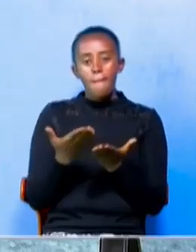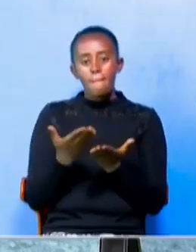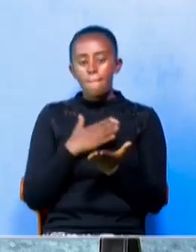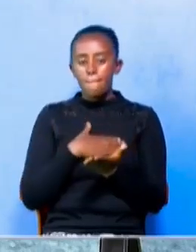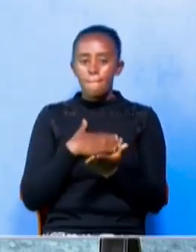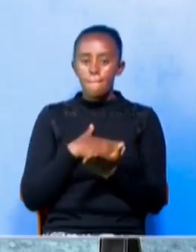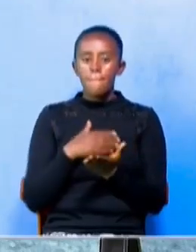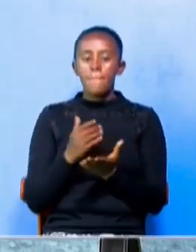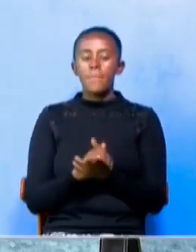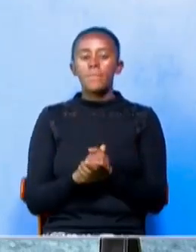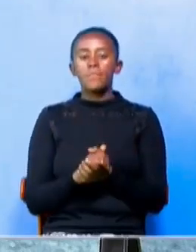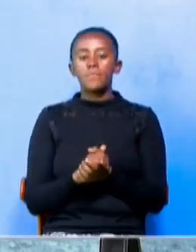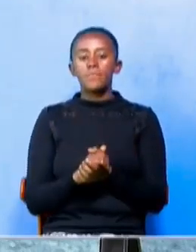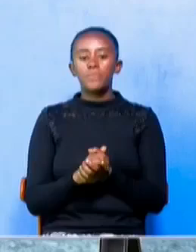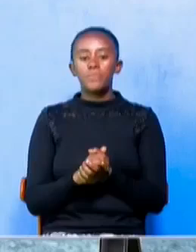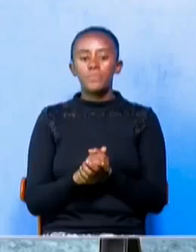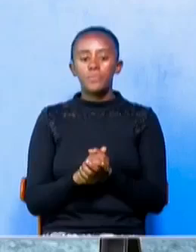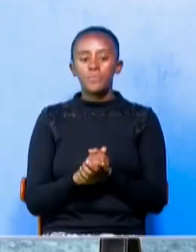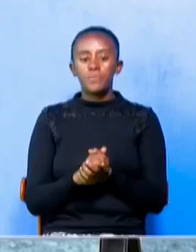on.